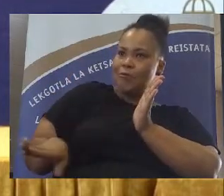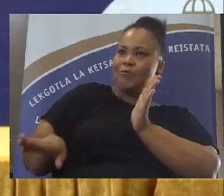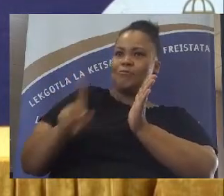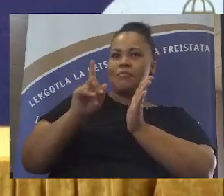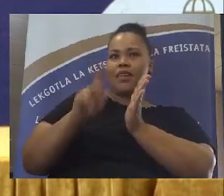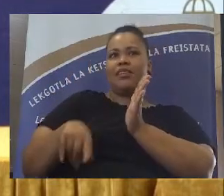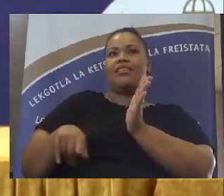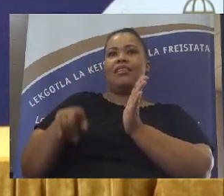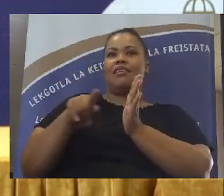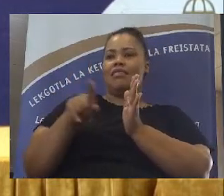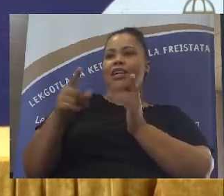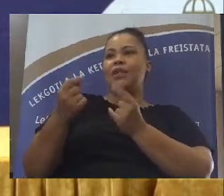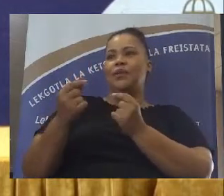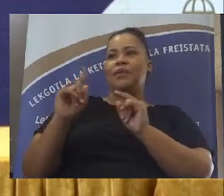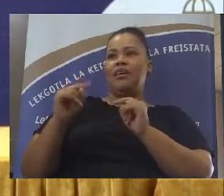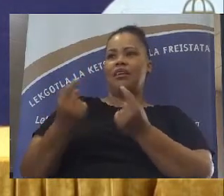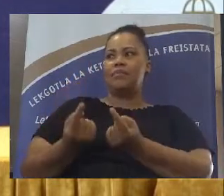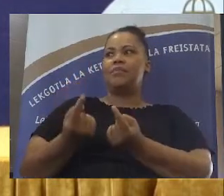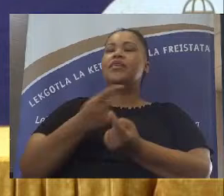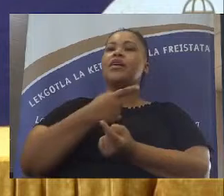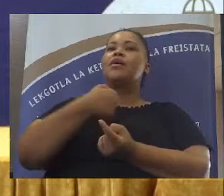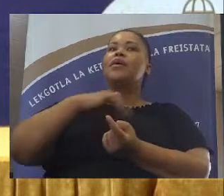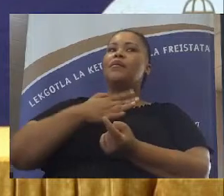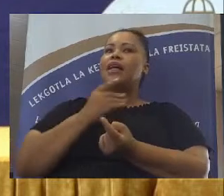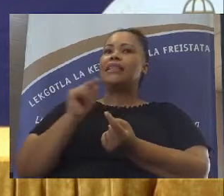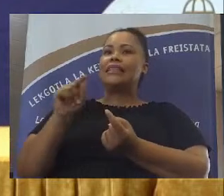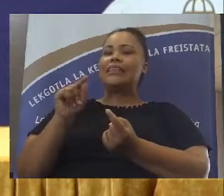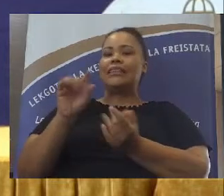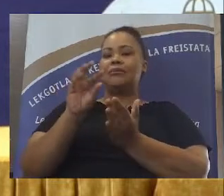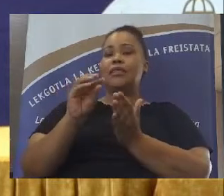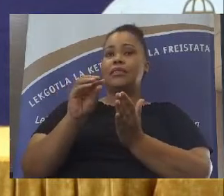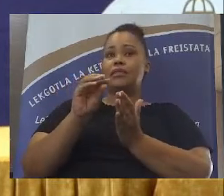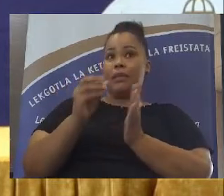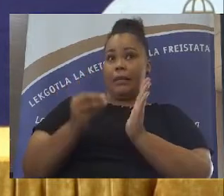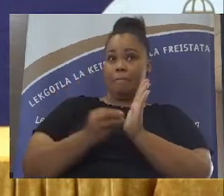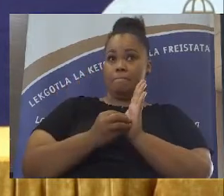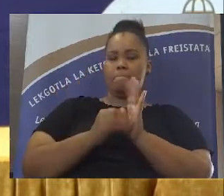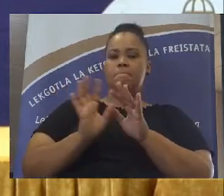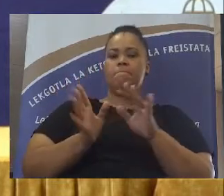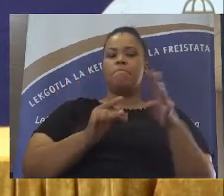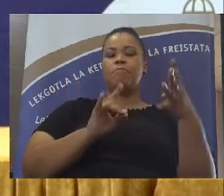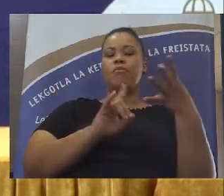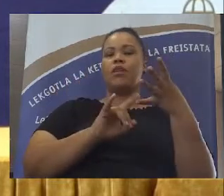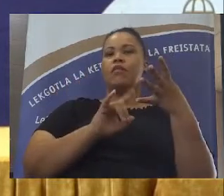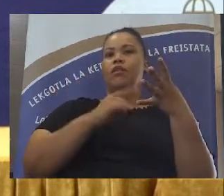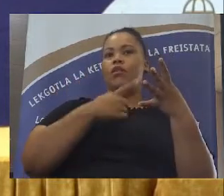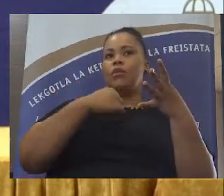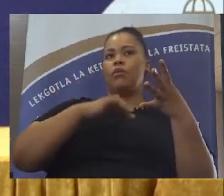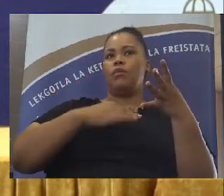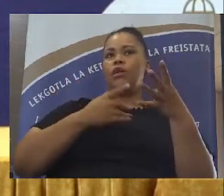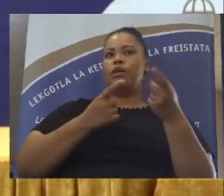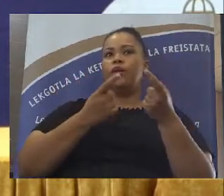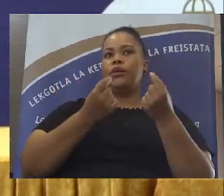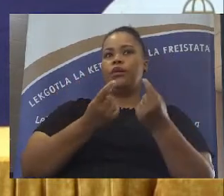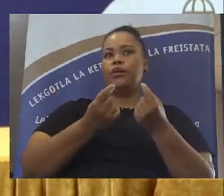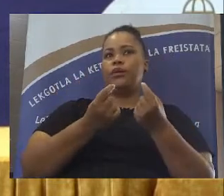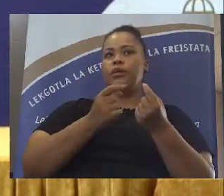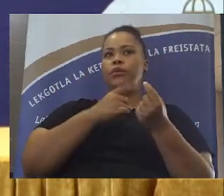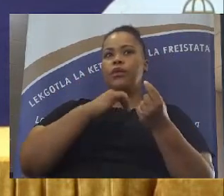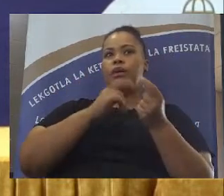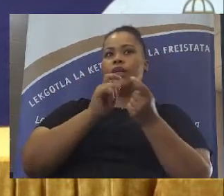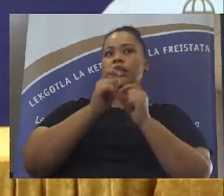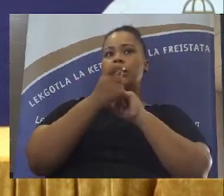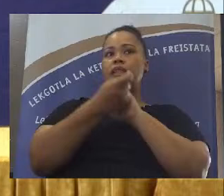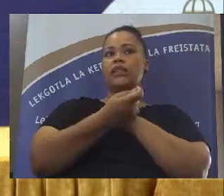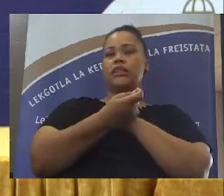that they can't do that anymore. So we want that provision. The fourth one that we want to do is we want to